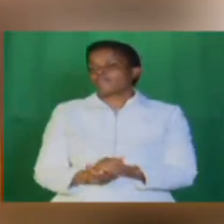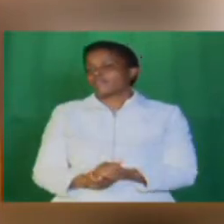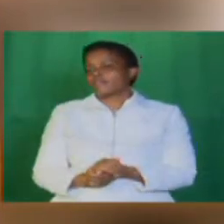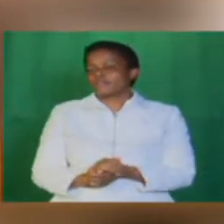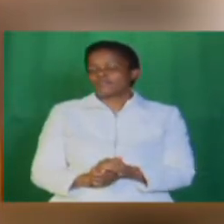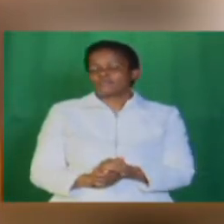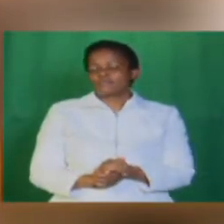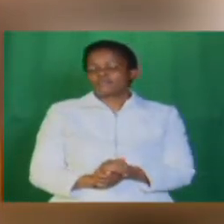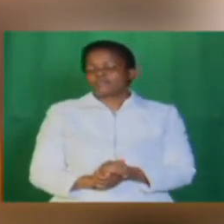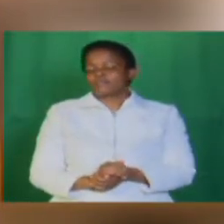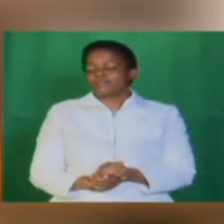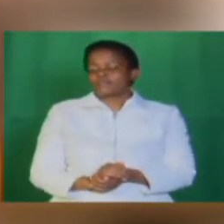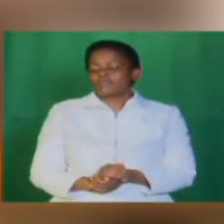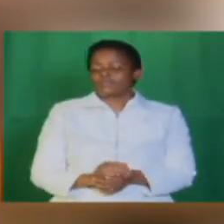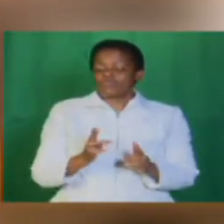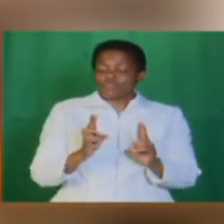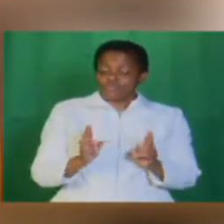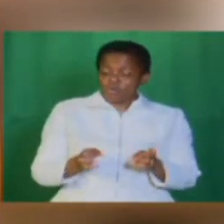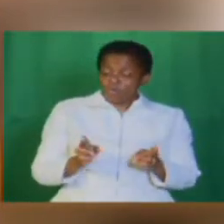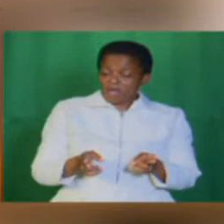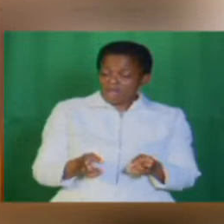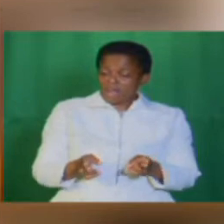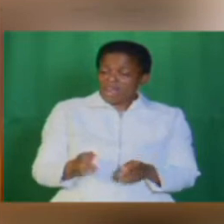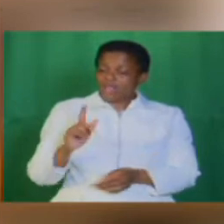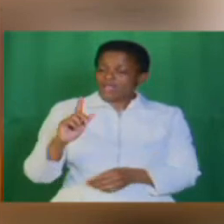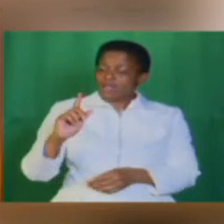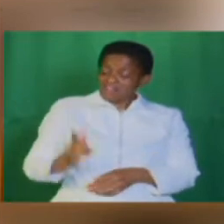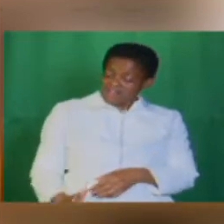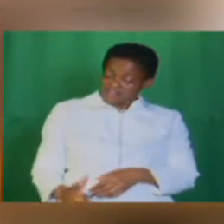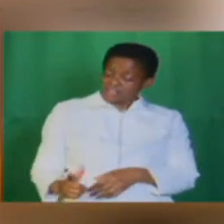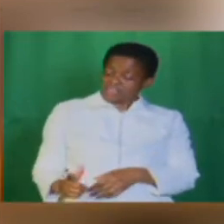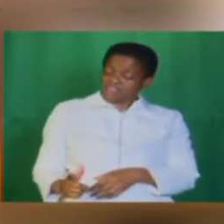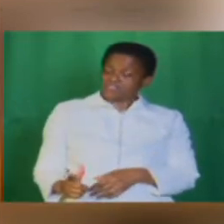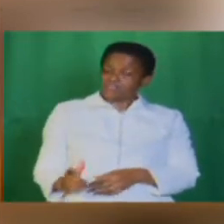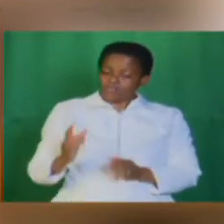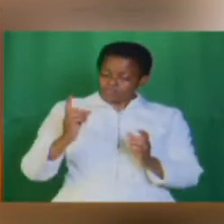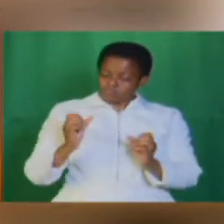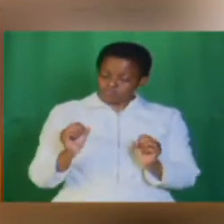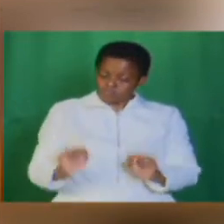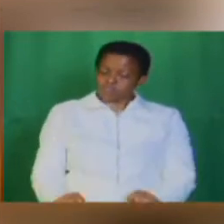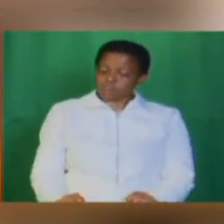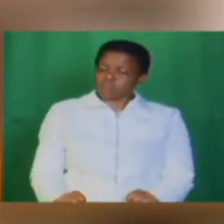of gravity. He did not let it bring him down.